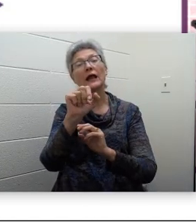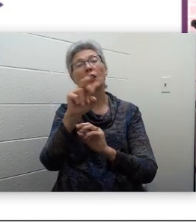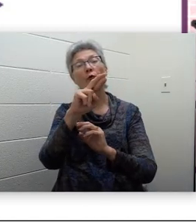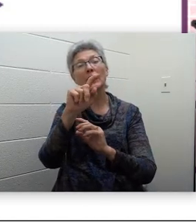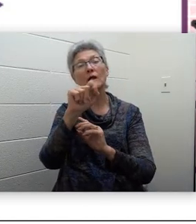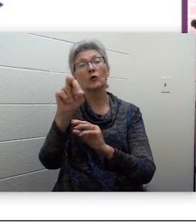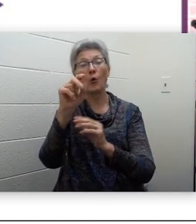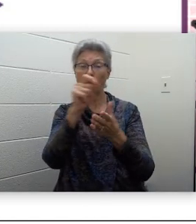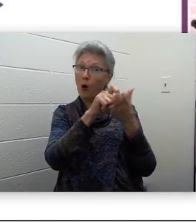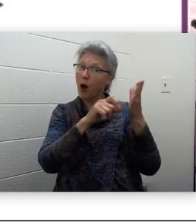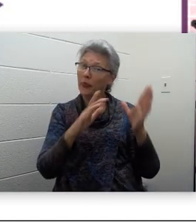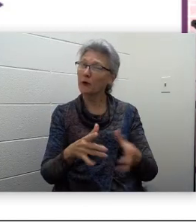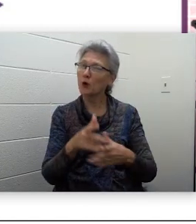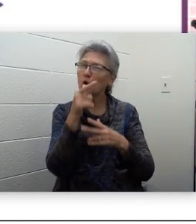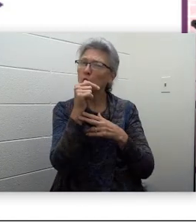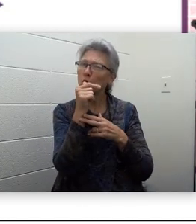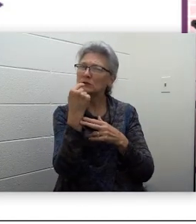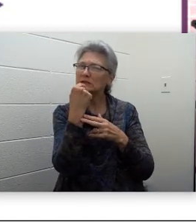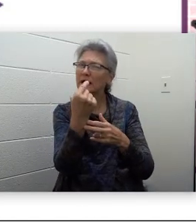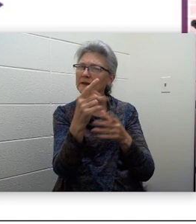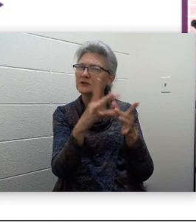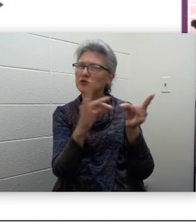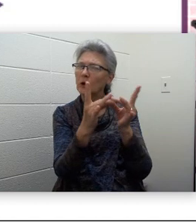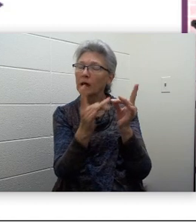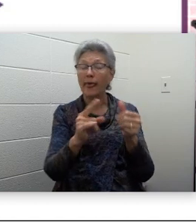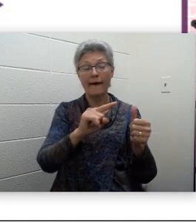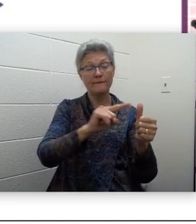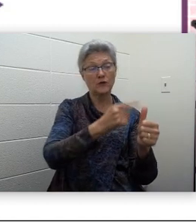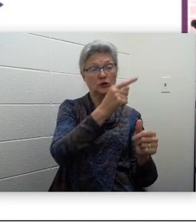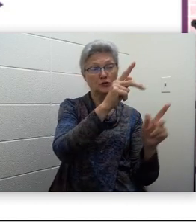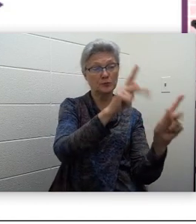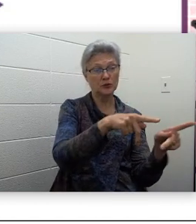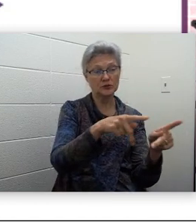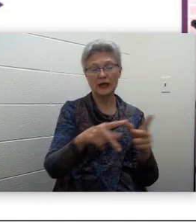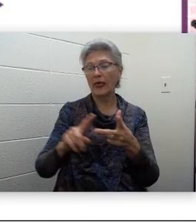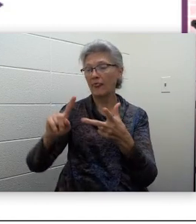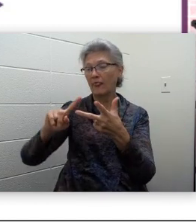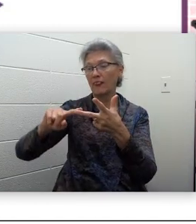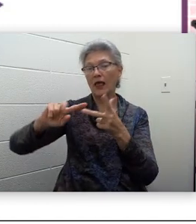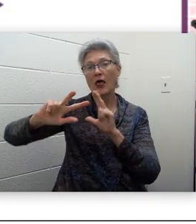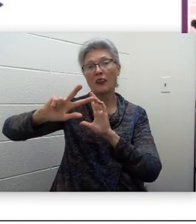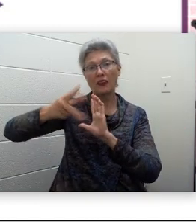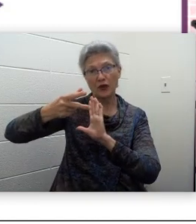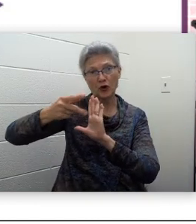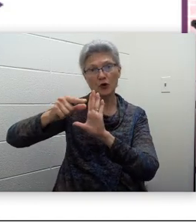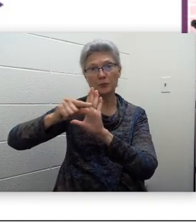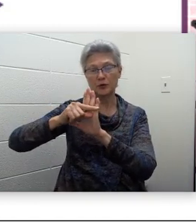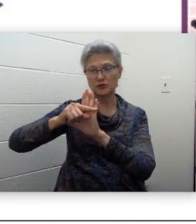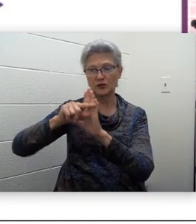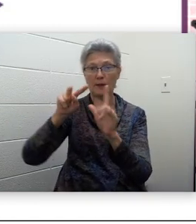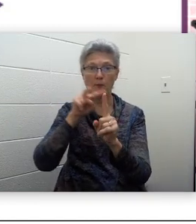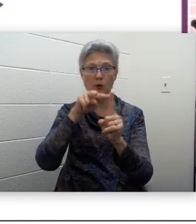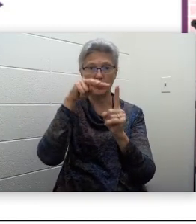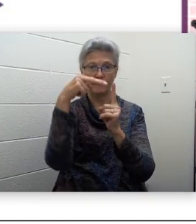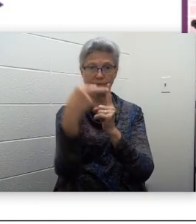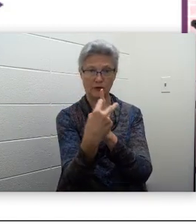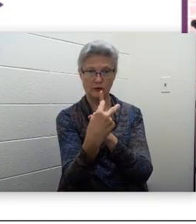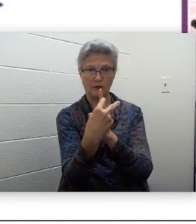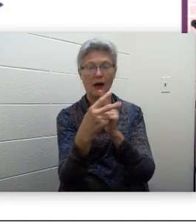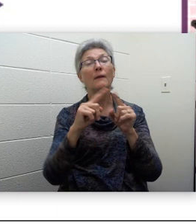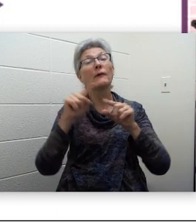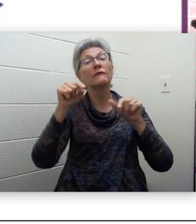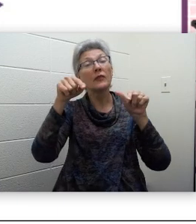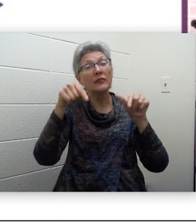author? There is first person and third person point of view. However, for this particular lesson, we're going